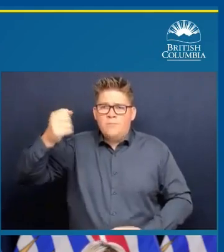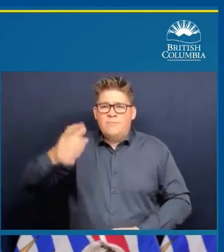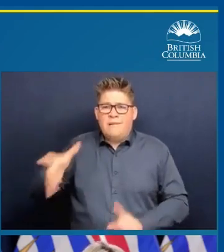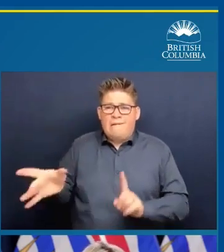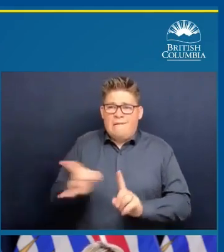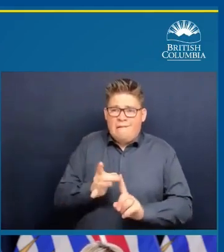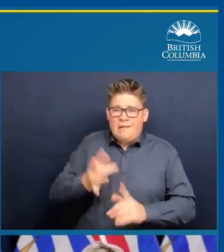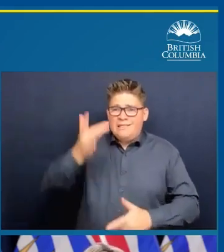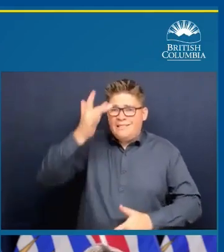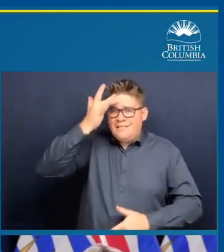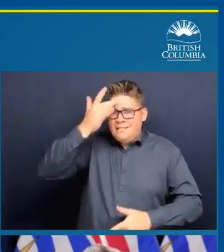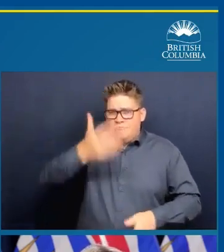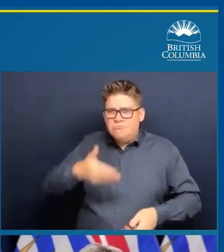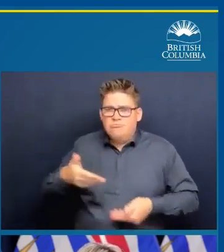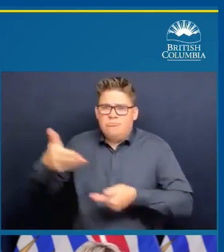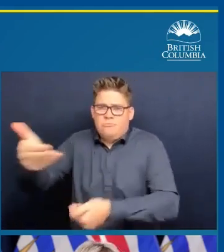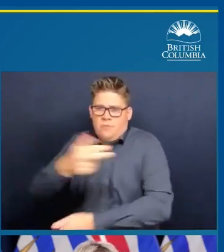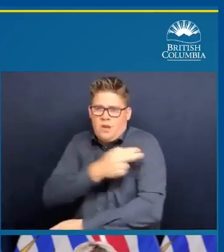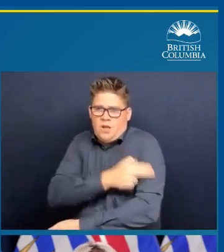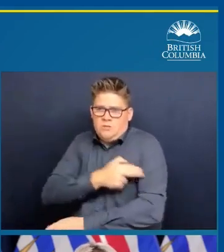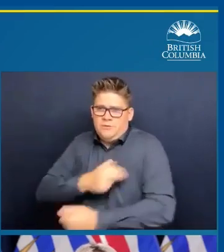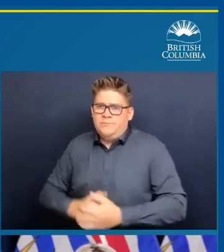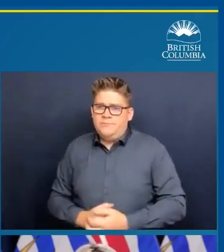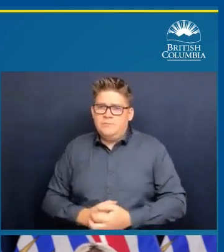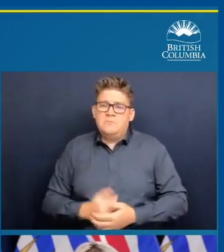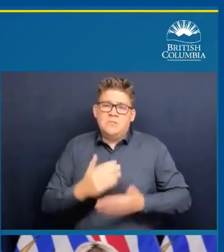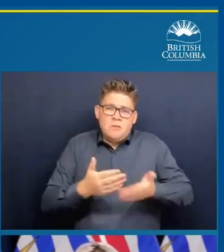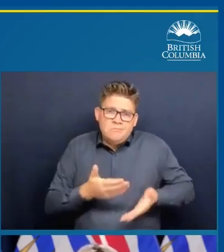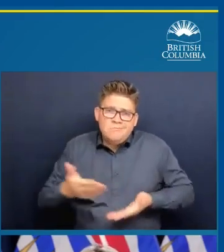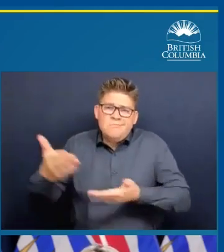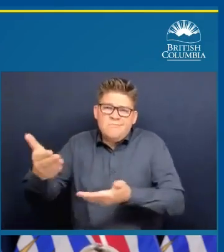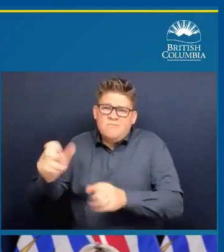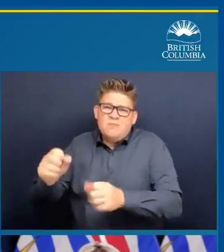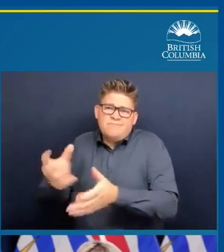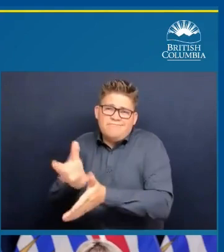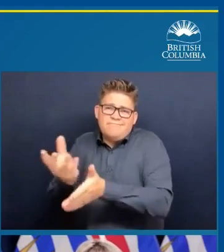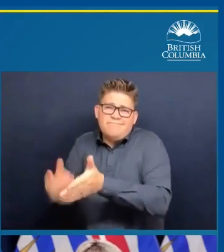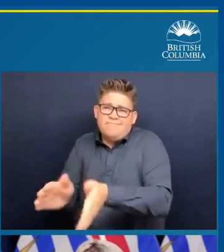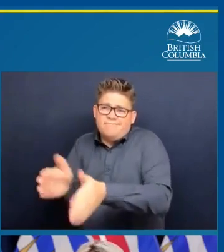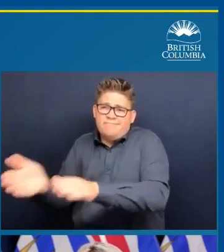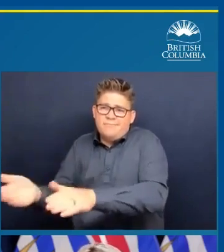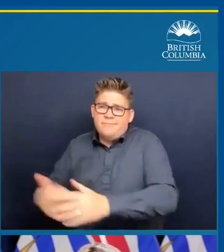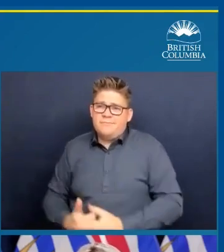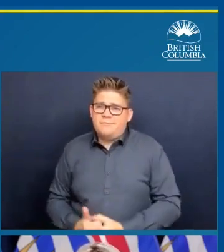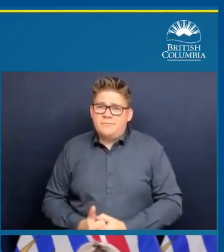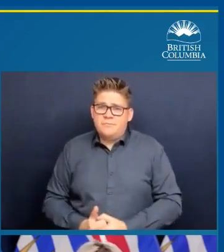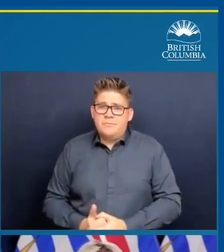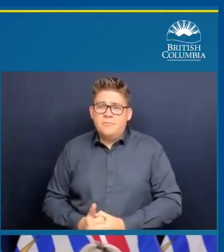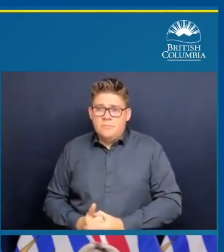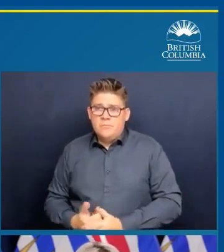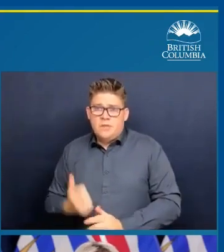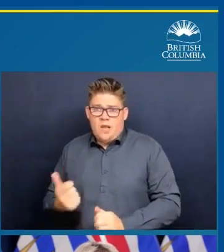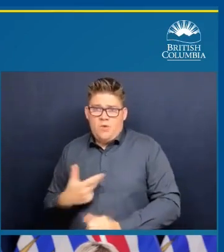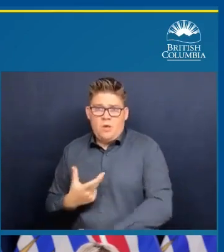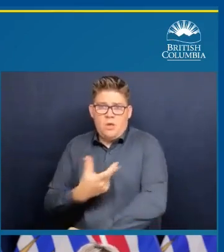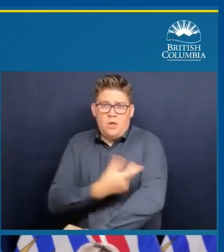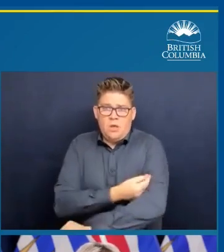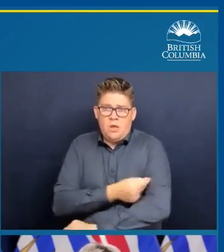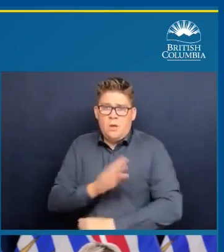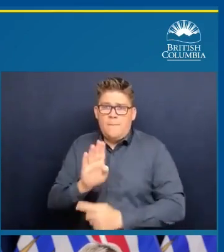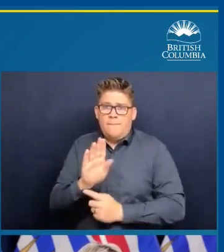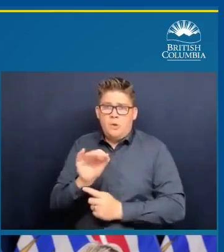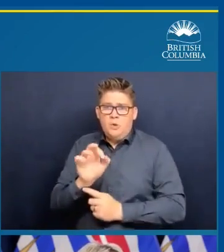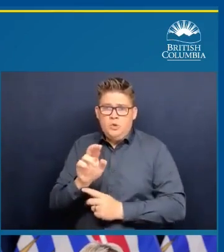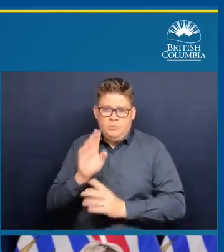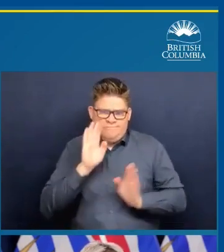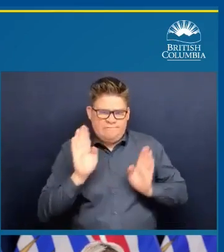die. And thankfully, with the booster dose program that we've started and focusing on primarily making sure that people who are